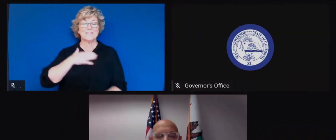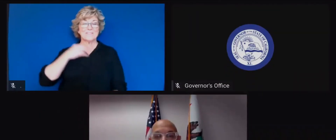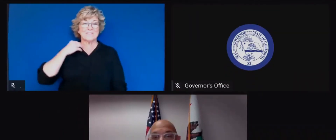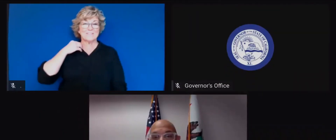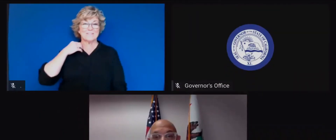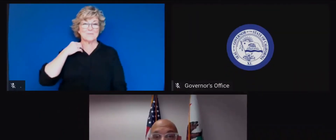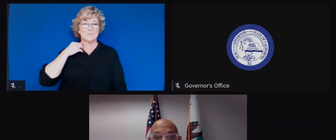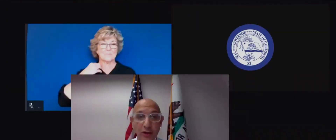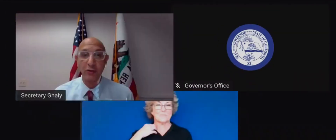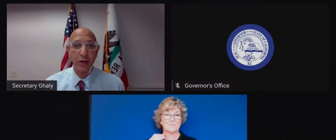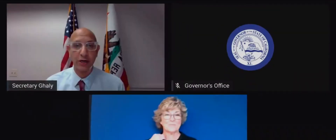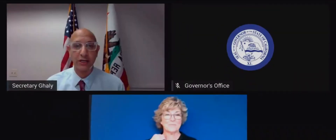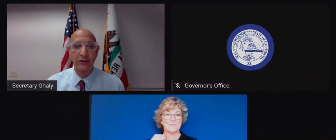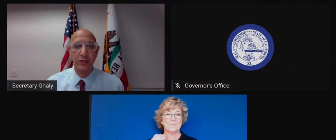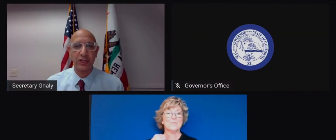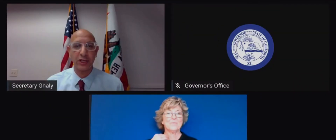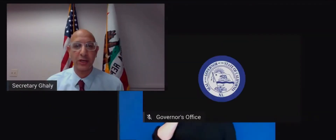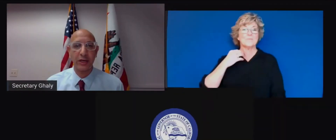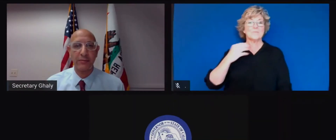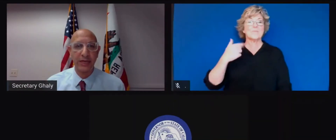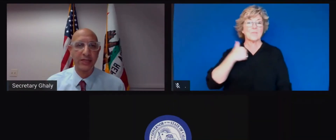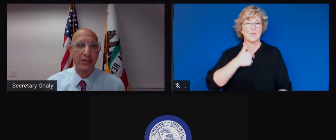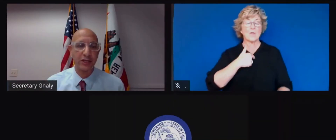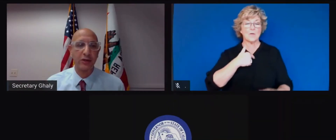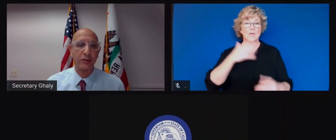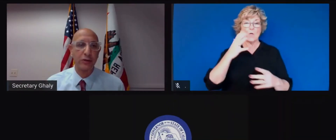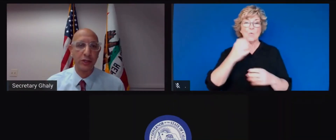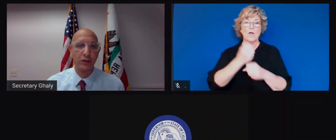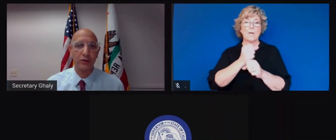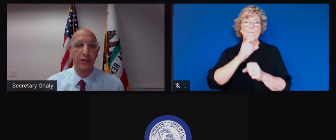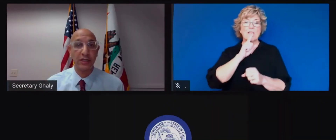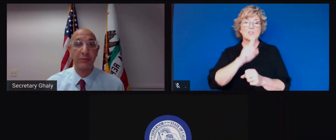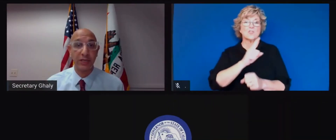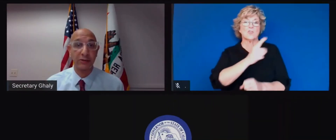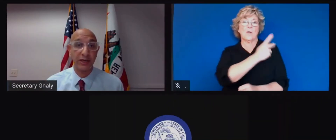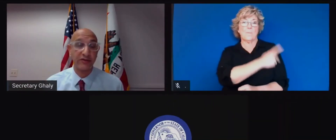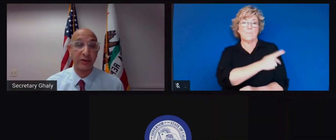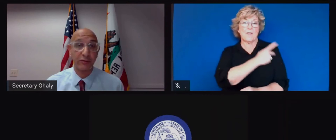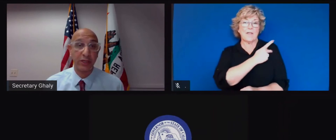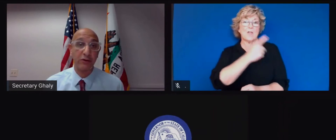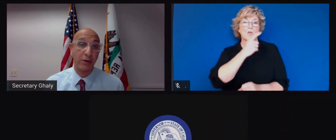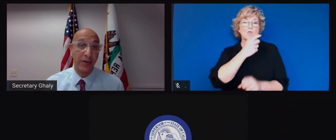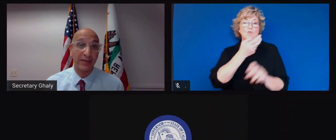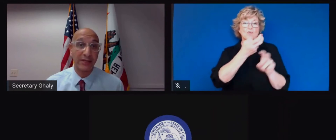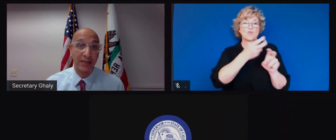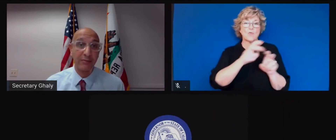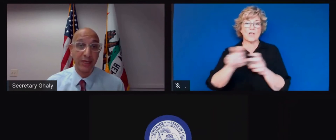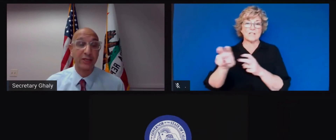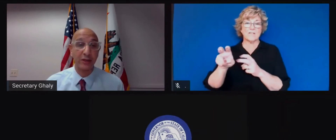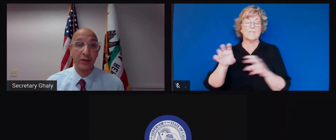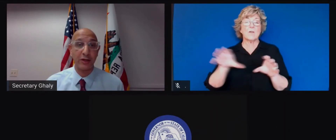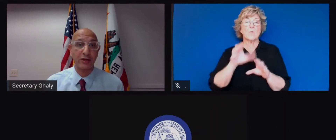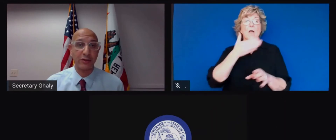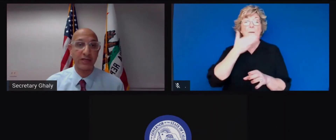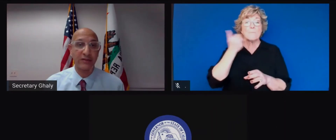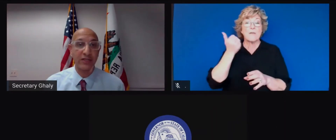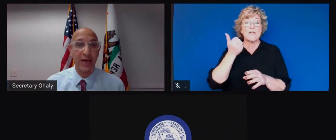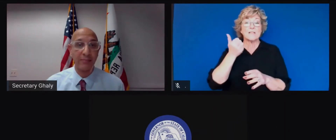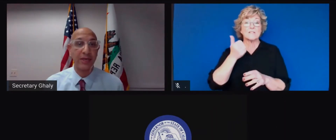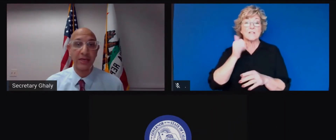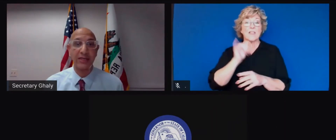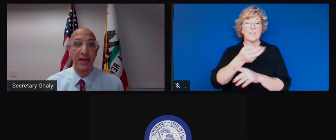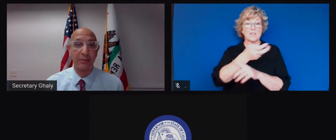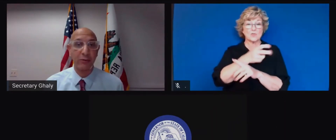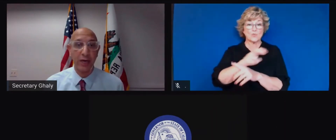Yes, we continue to work to ensure that patients who do need to be transferred, we do our best to make sure that those